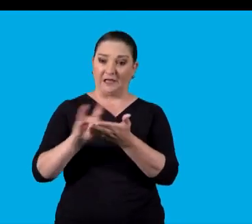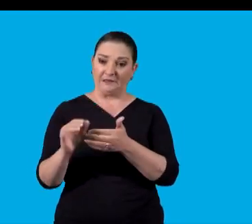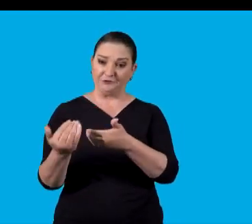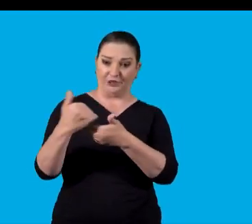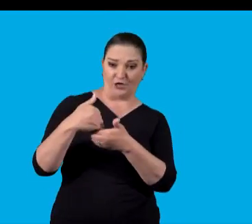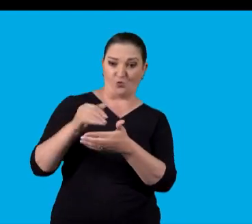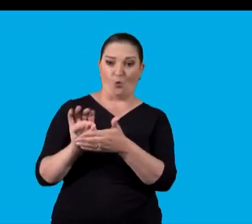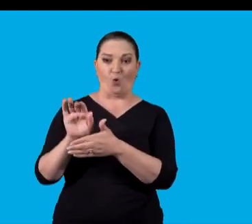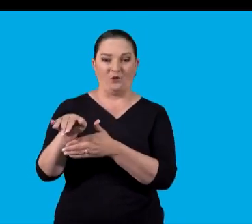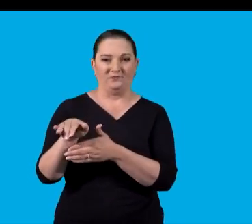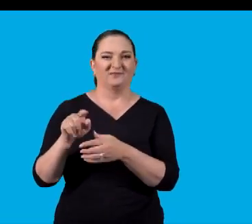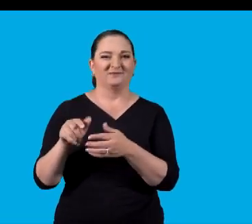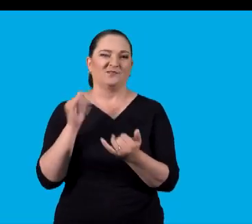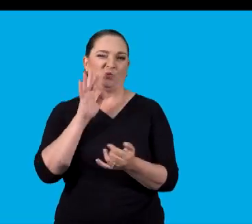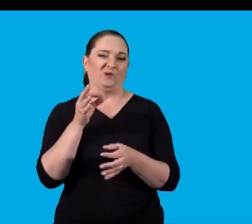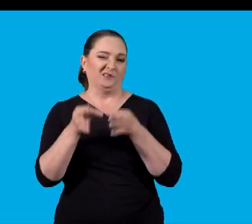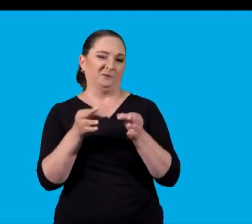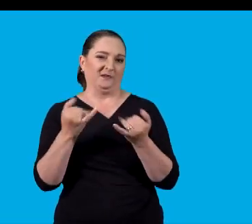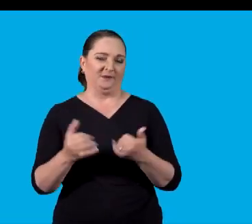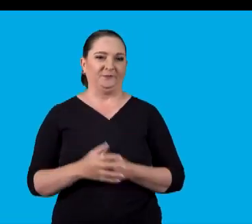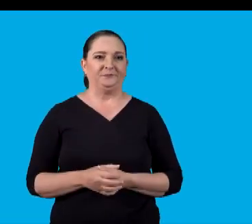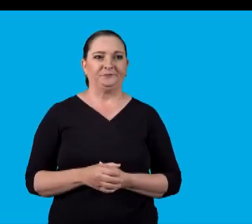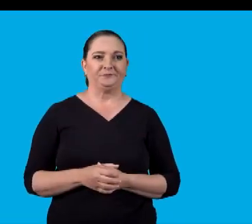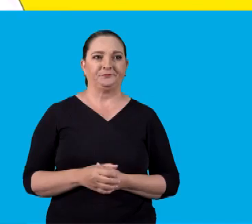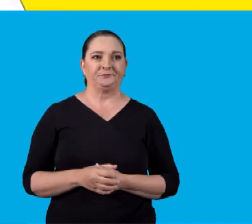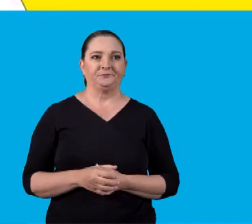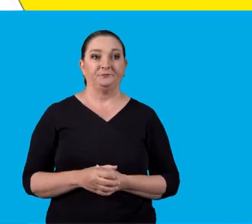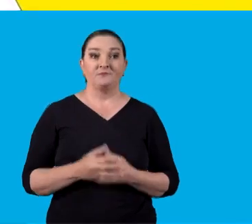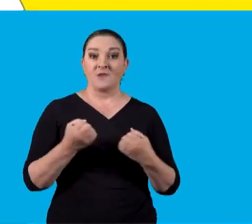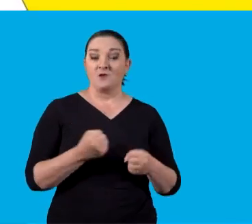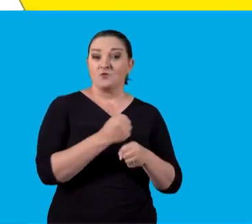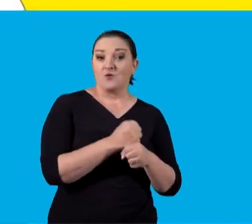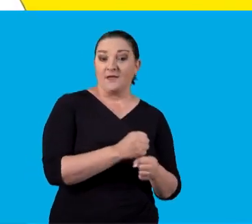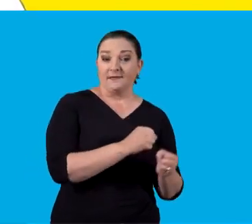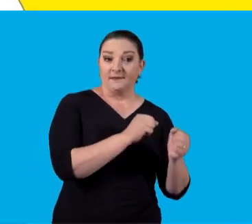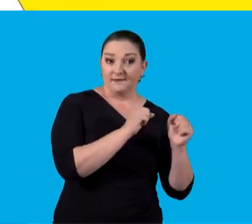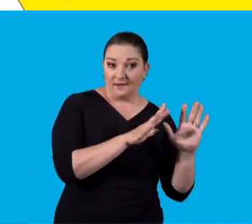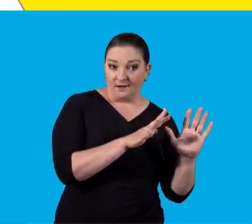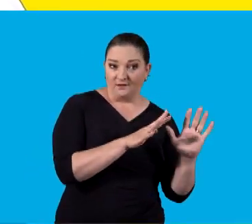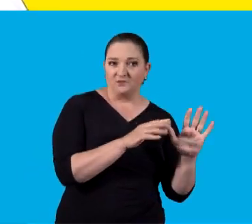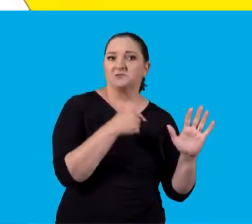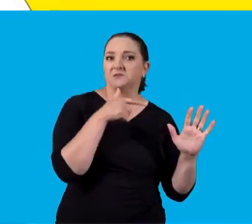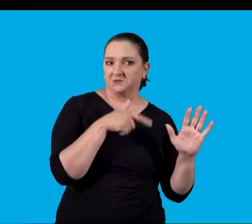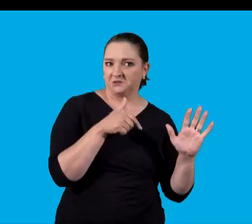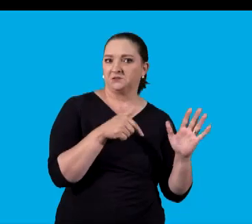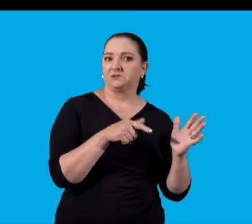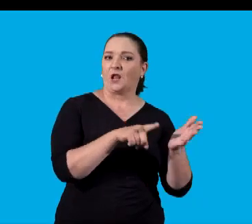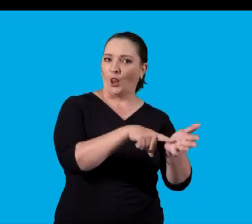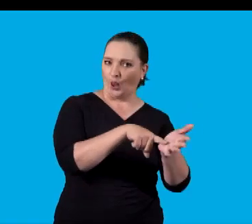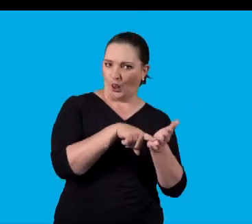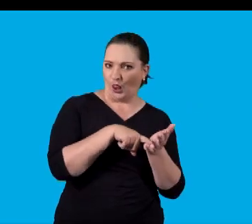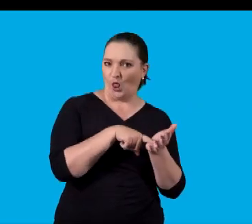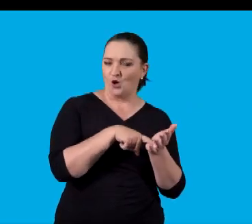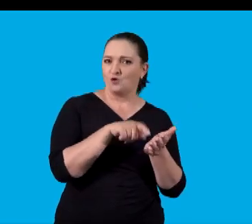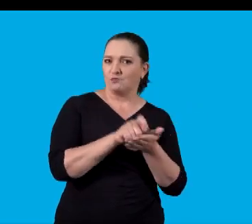change in the loan, you may not be able to tell whether it's a cash inflow or a cash outflow, but we're going to shed light on that.